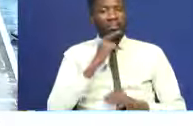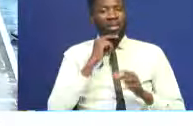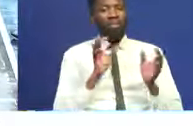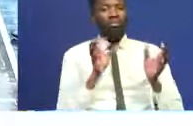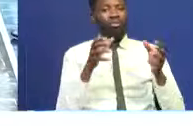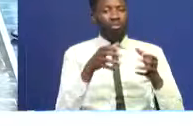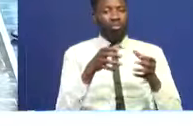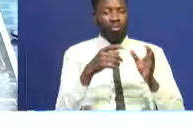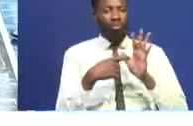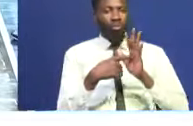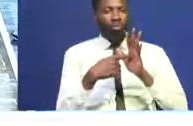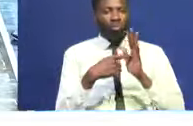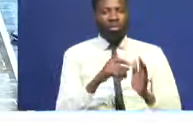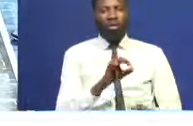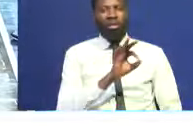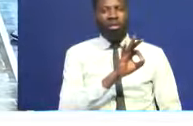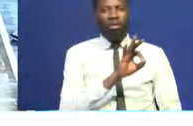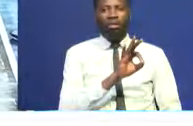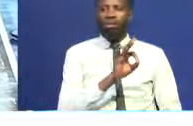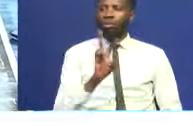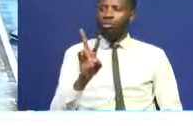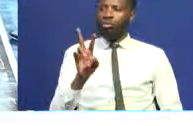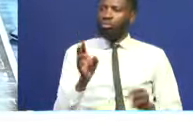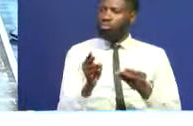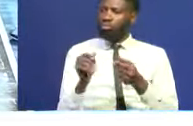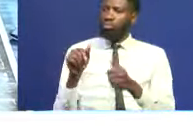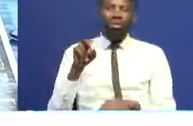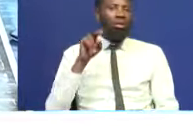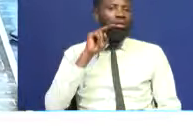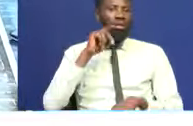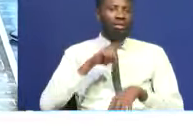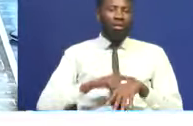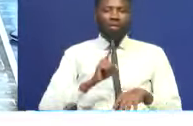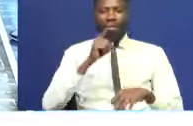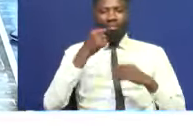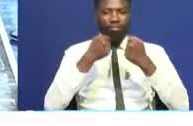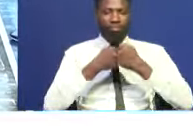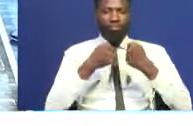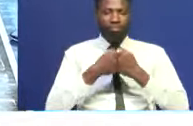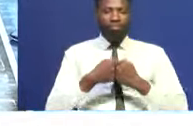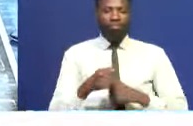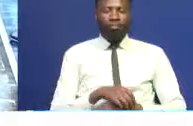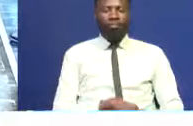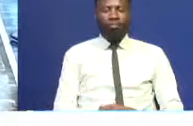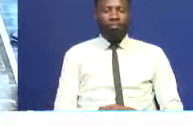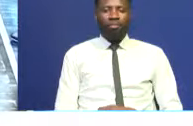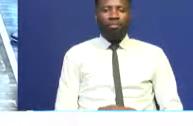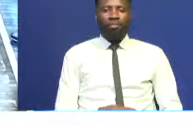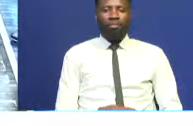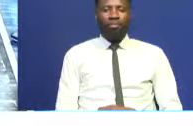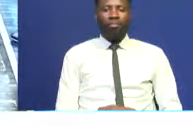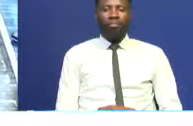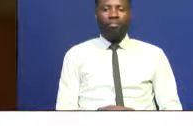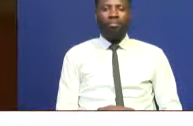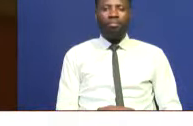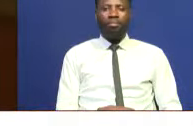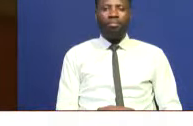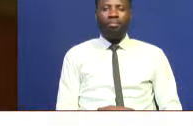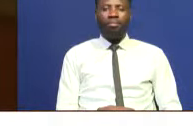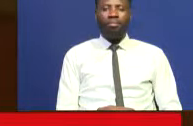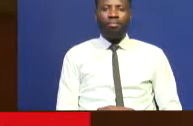resilience with a notable 3-2 win over Nigeria in the opening match. Rick Moki for Prime